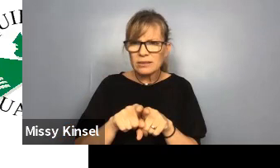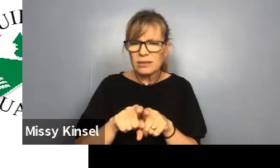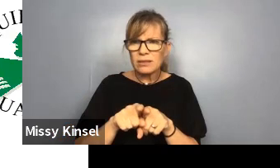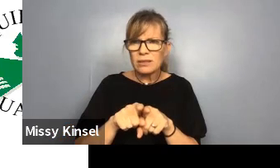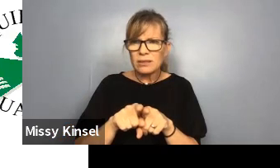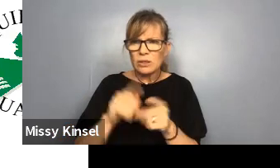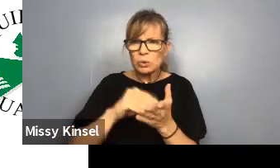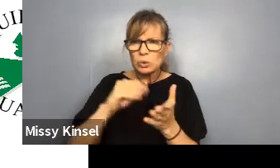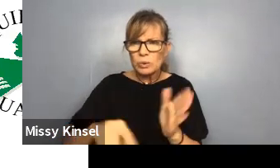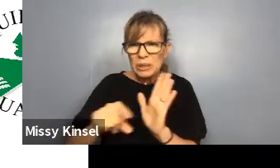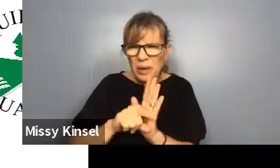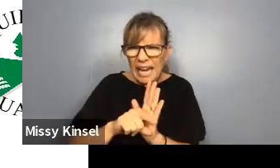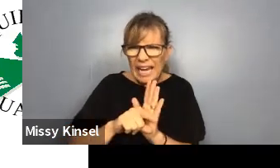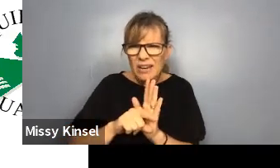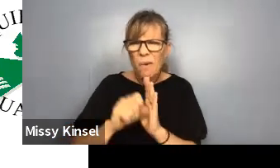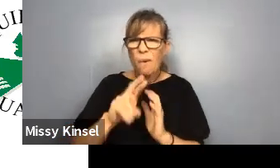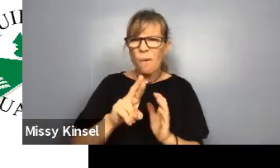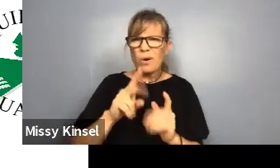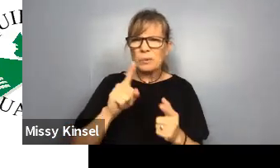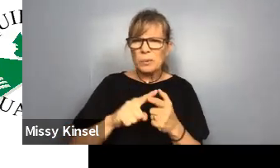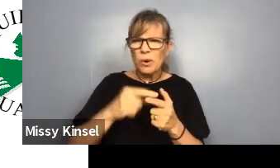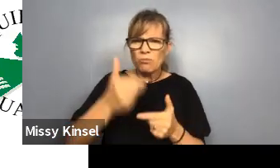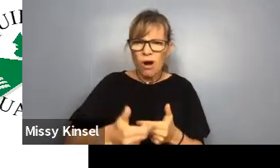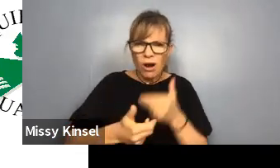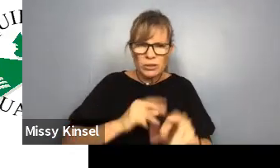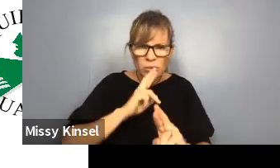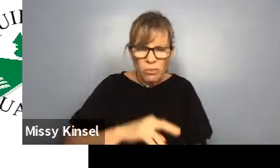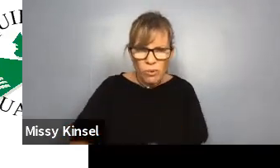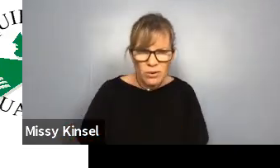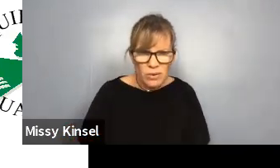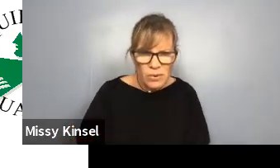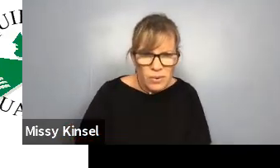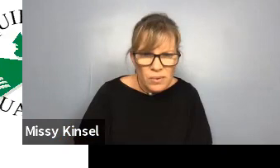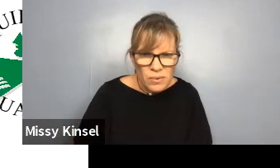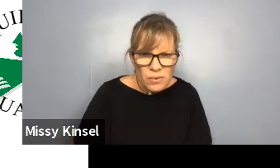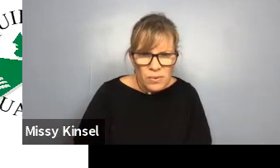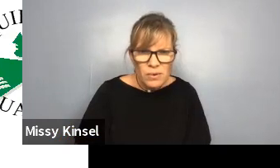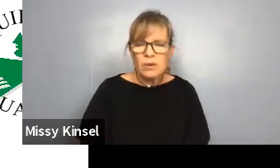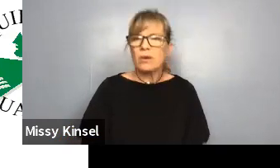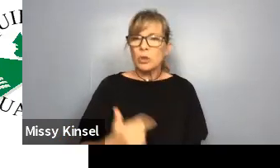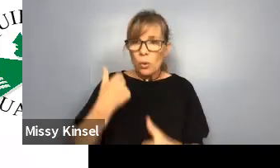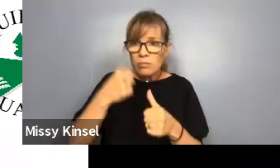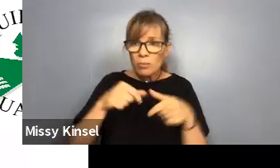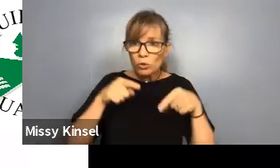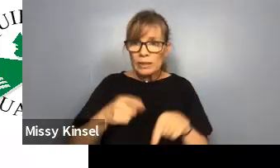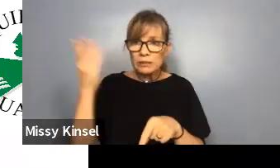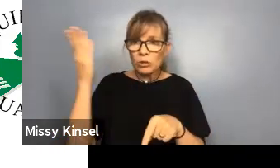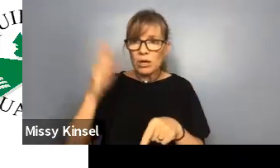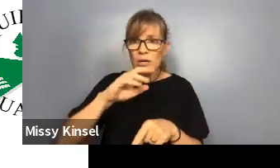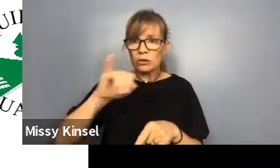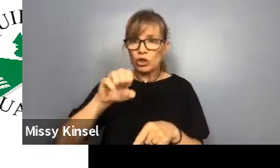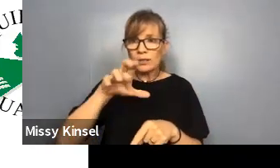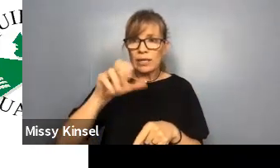towards the student's grades or towards their progress reporting. So remember that during this presentation, Jessica